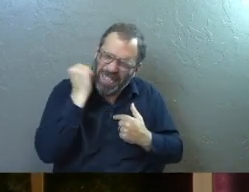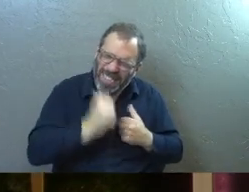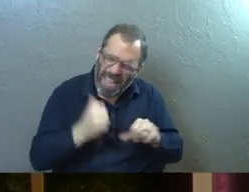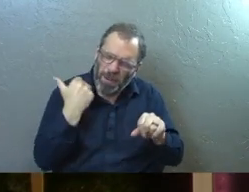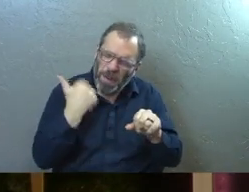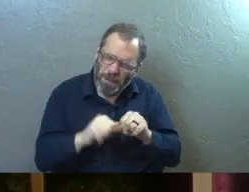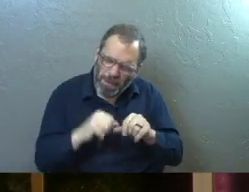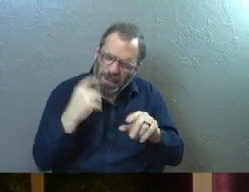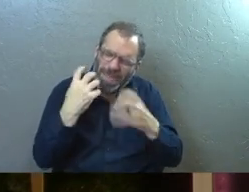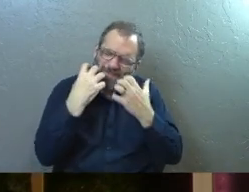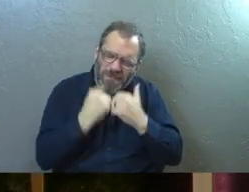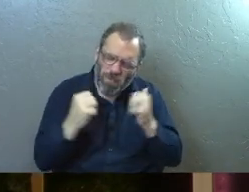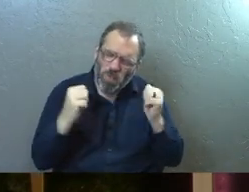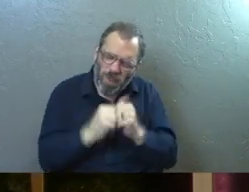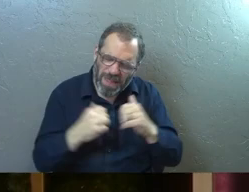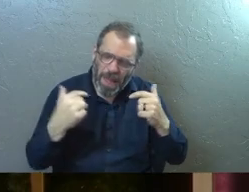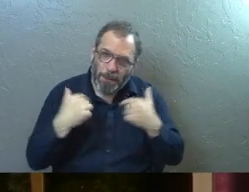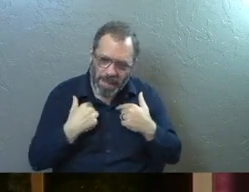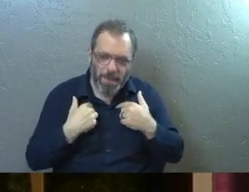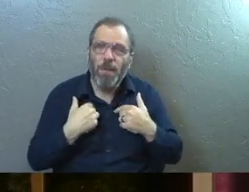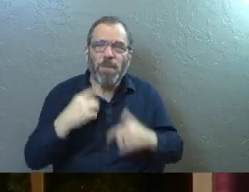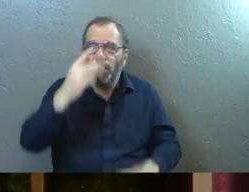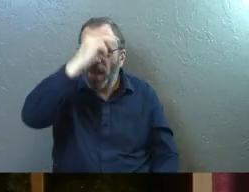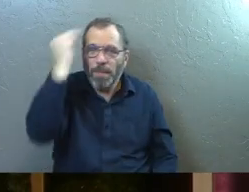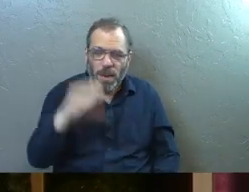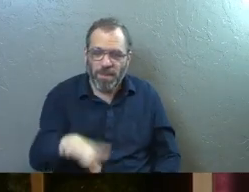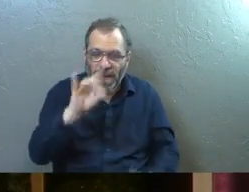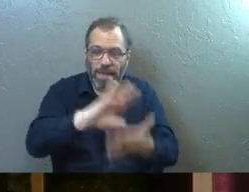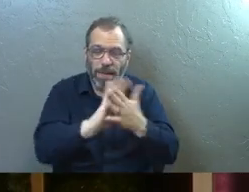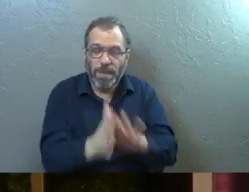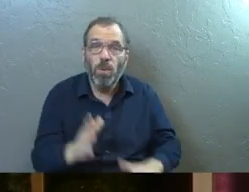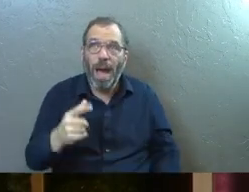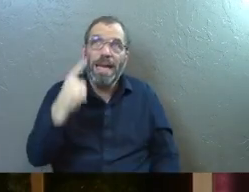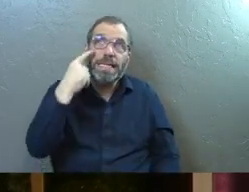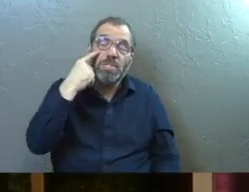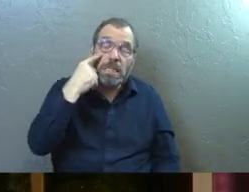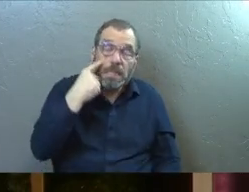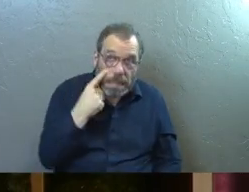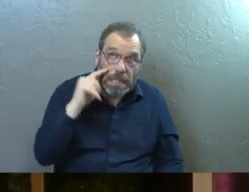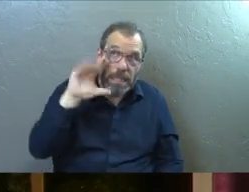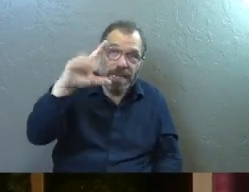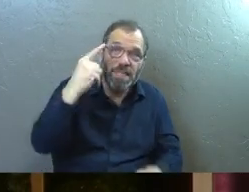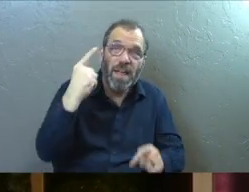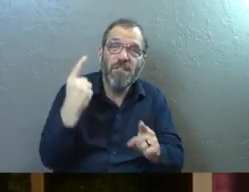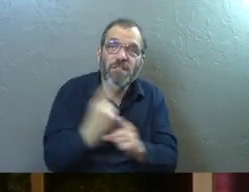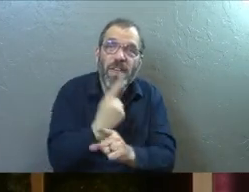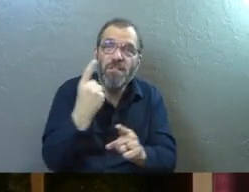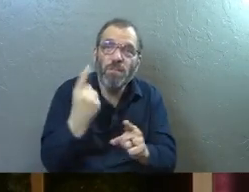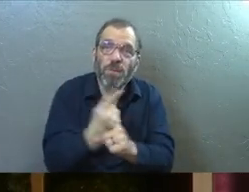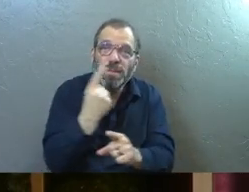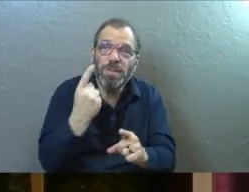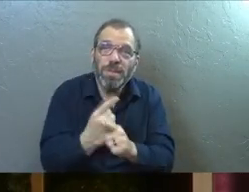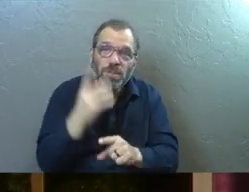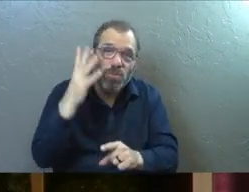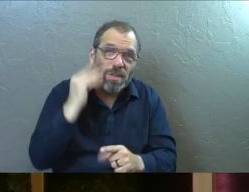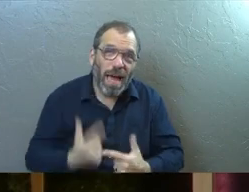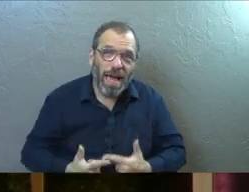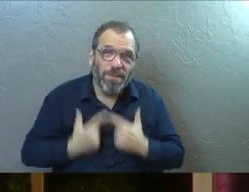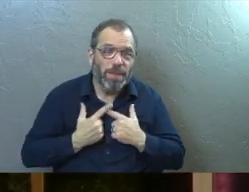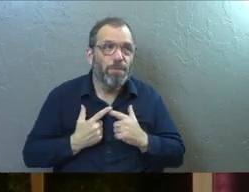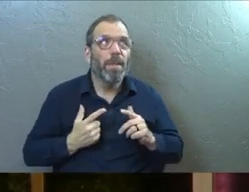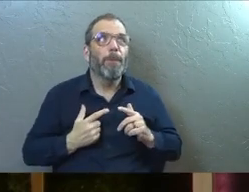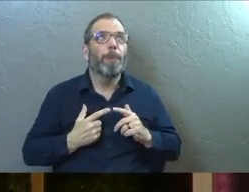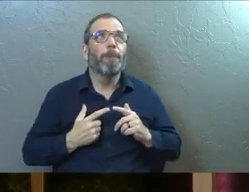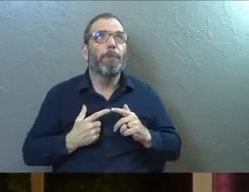them and keep them with me. She's finding peace because she's seen God's faithfulness throughout the journey. And I think that's an